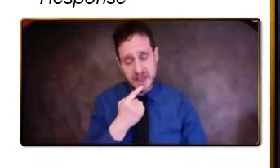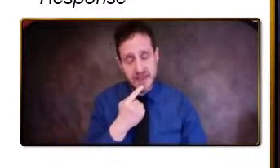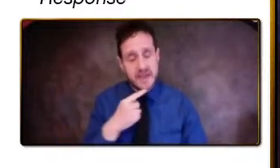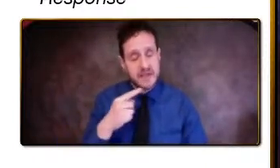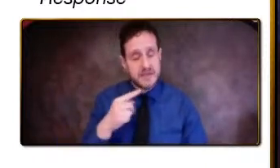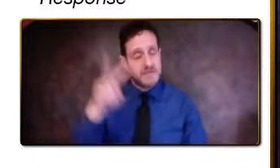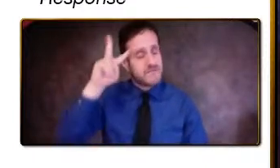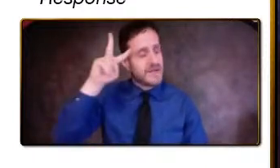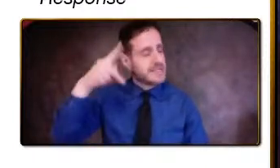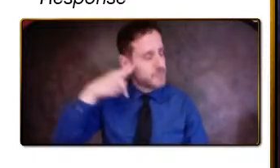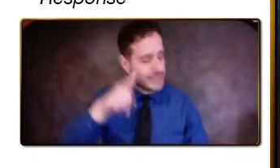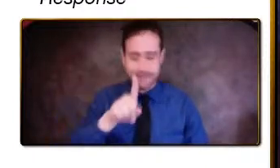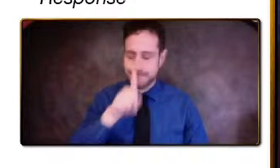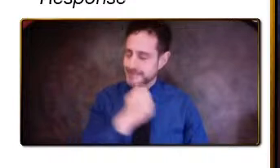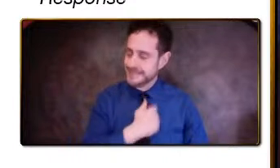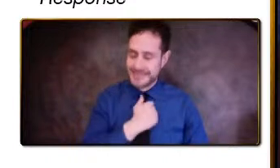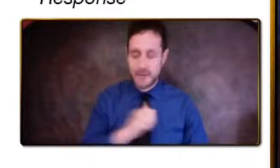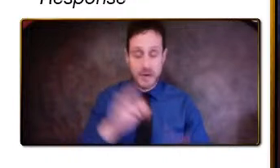President-elect Biden